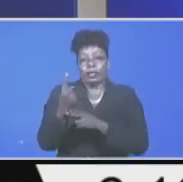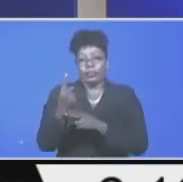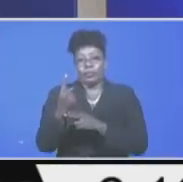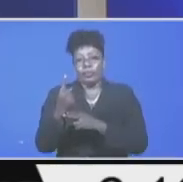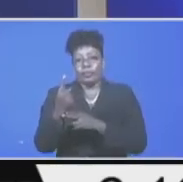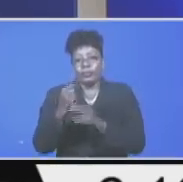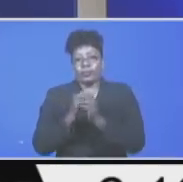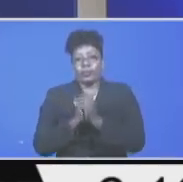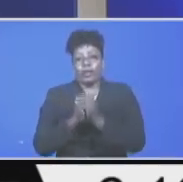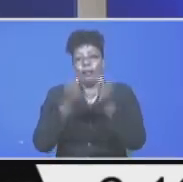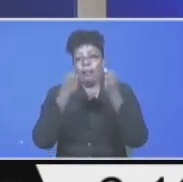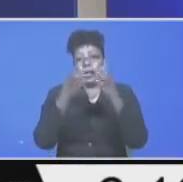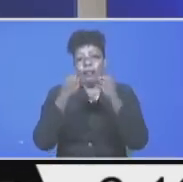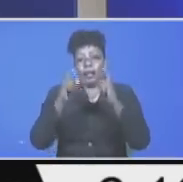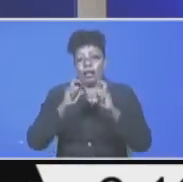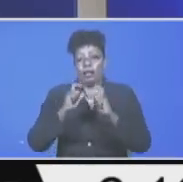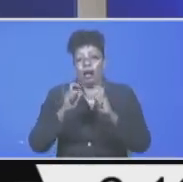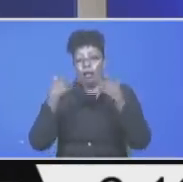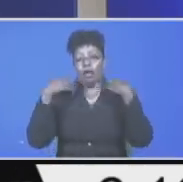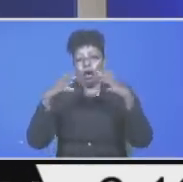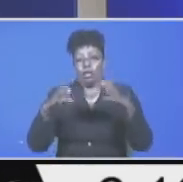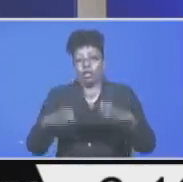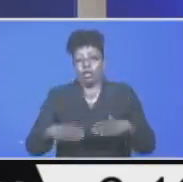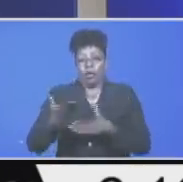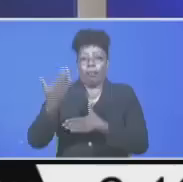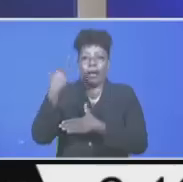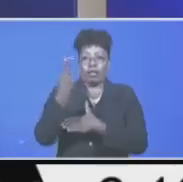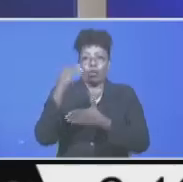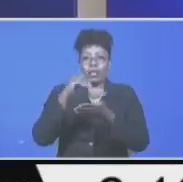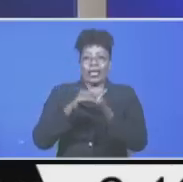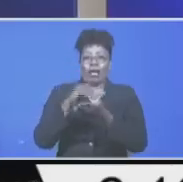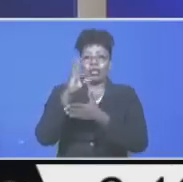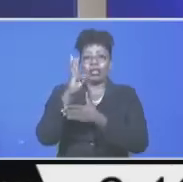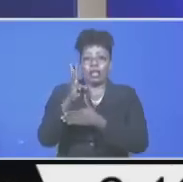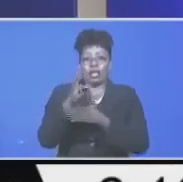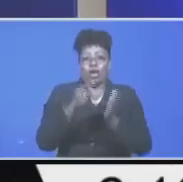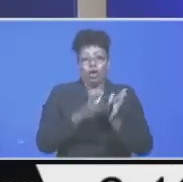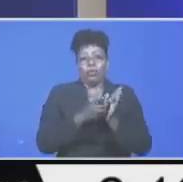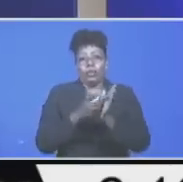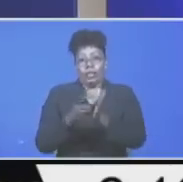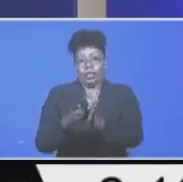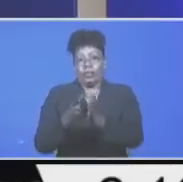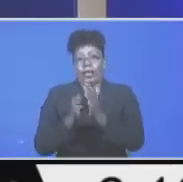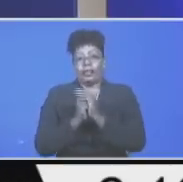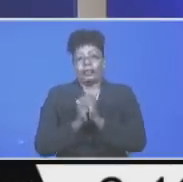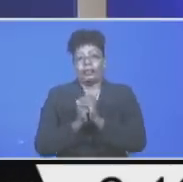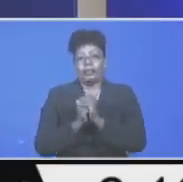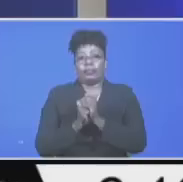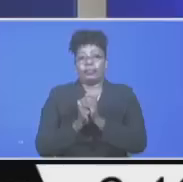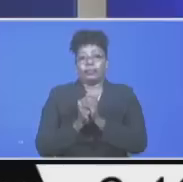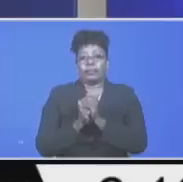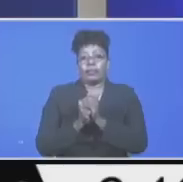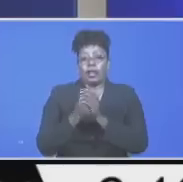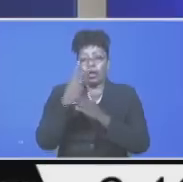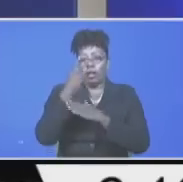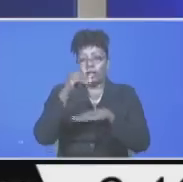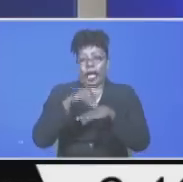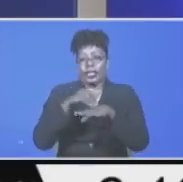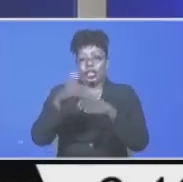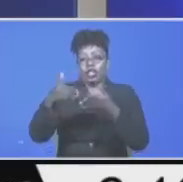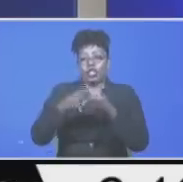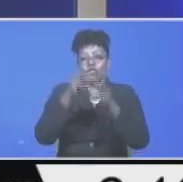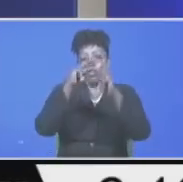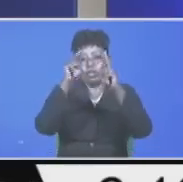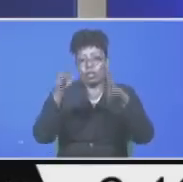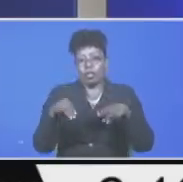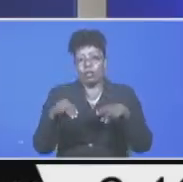Dozens of Junkanoo costumes from parades as far back as 2006 will be on display. Our LaDon Davis got a sneak peek of the museum